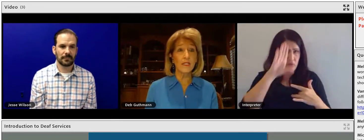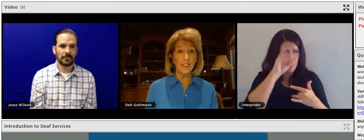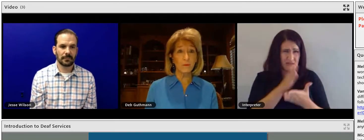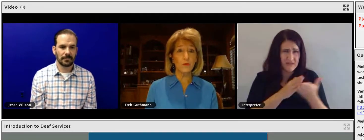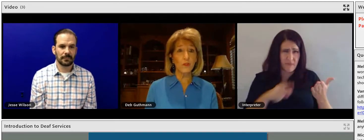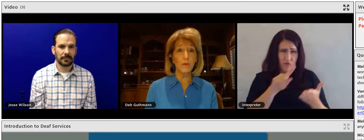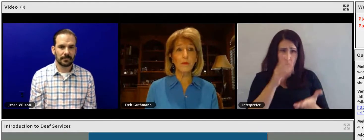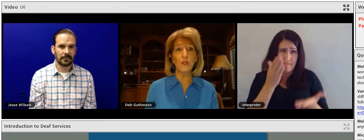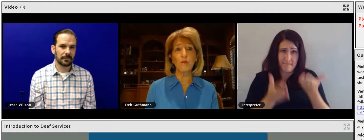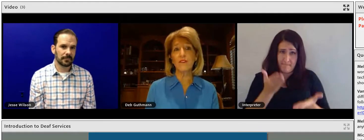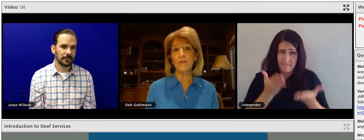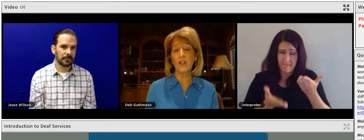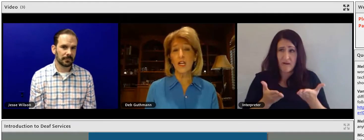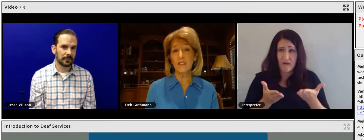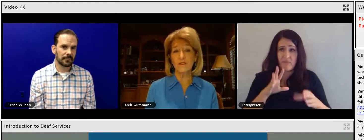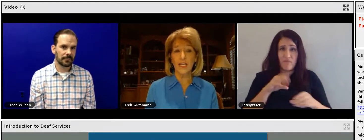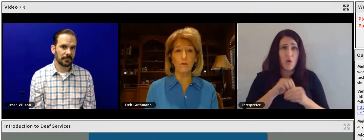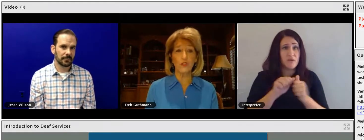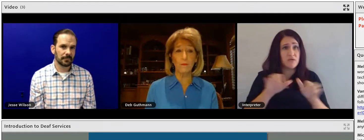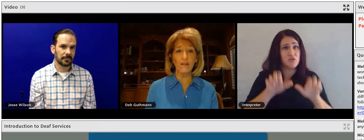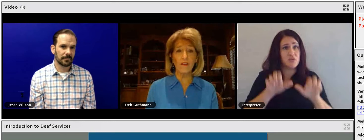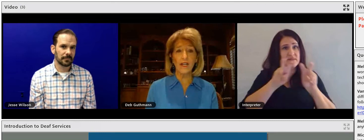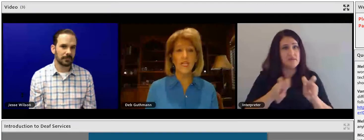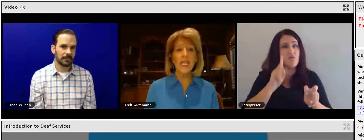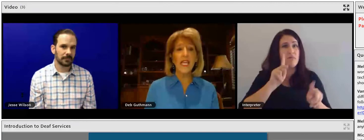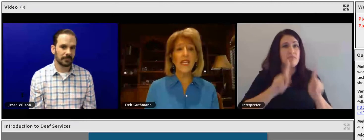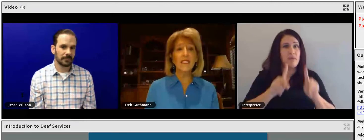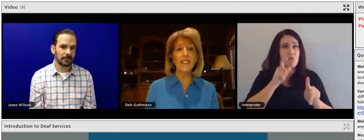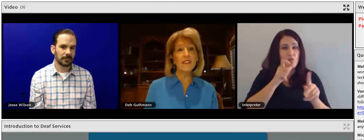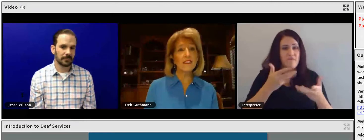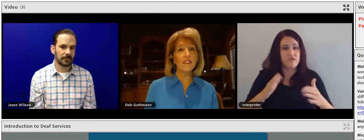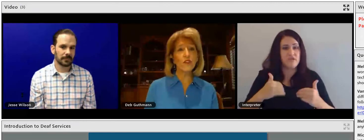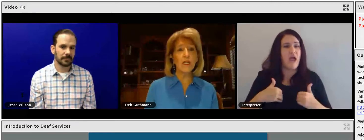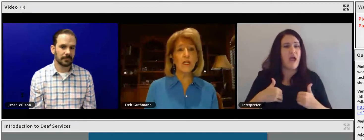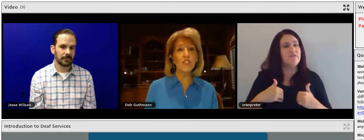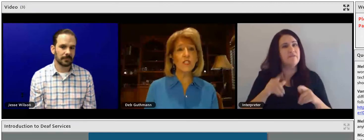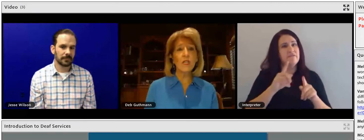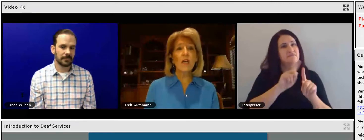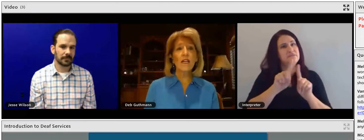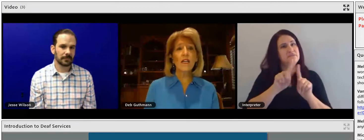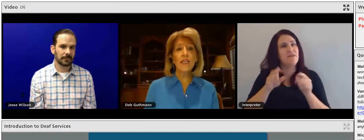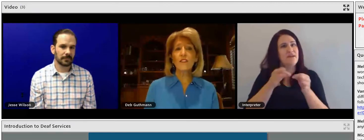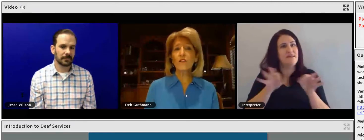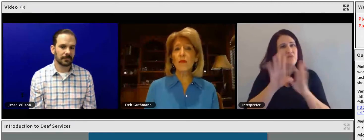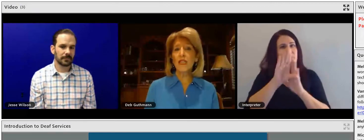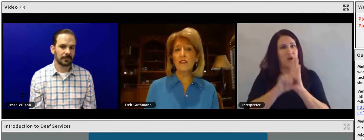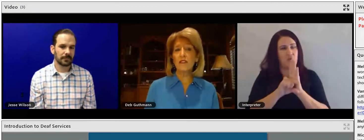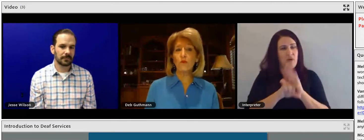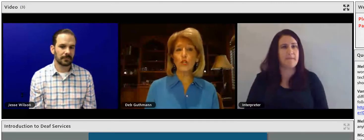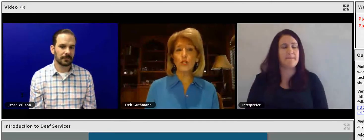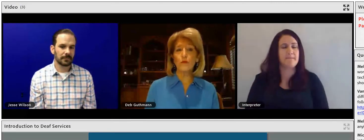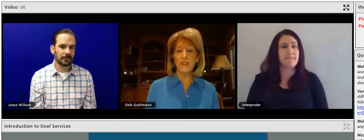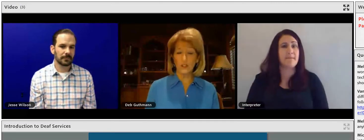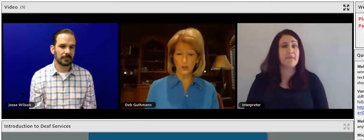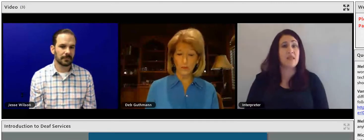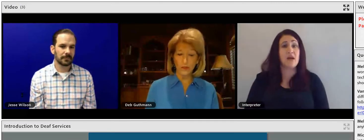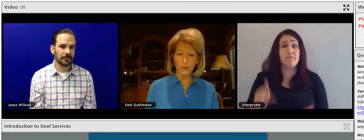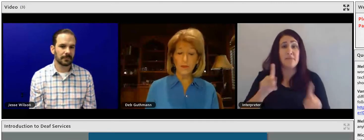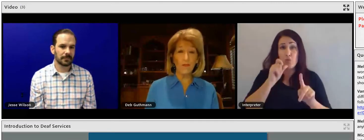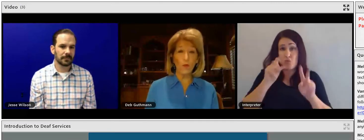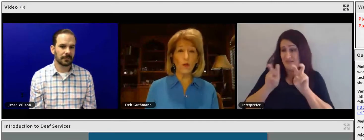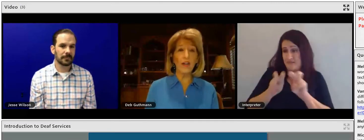involved doing assessments with people who have different kinds of language backgrounds. And in this situation, assessors may not